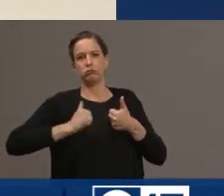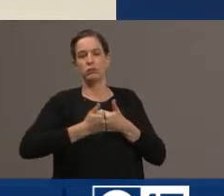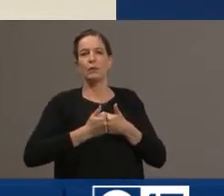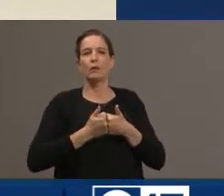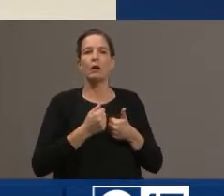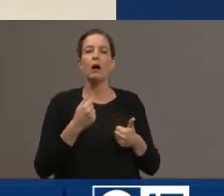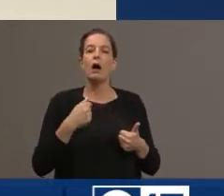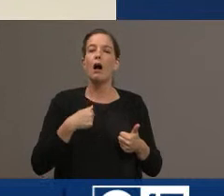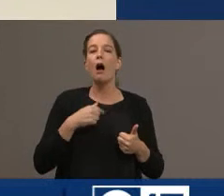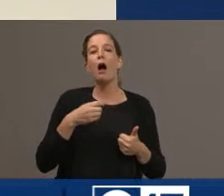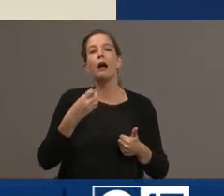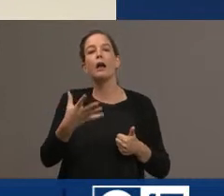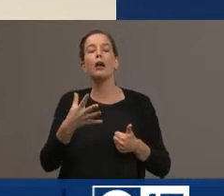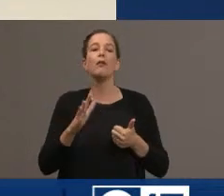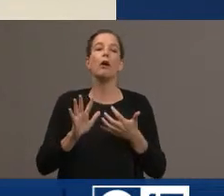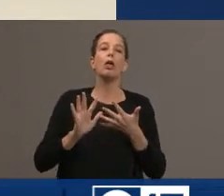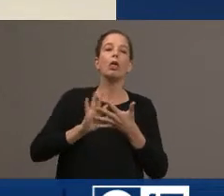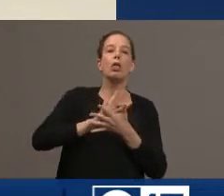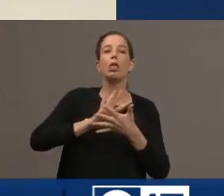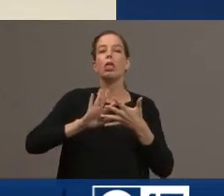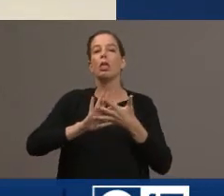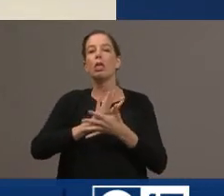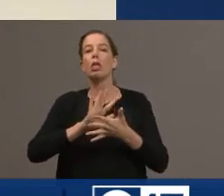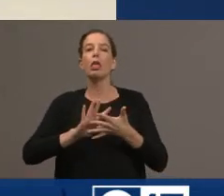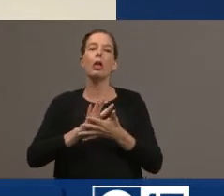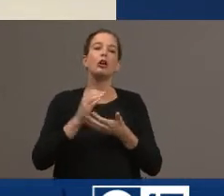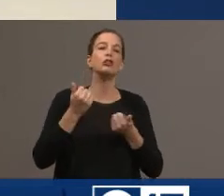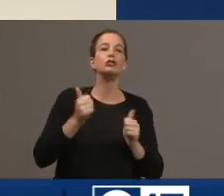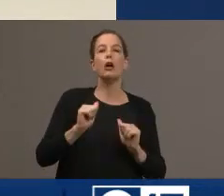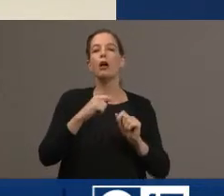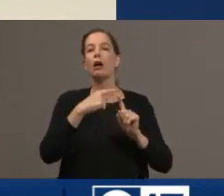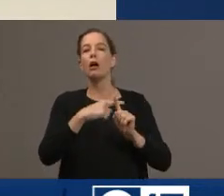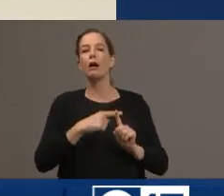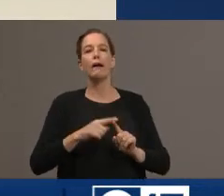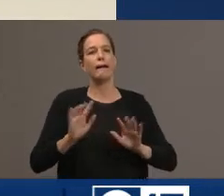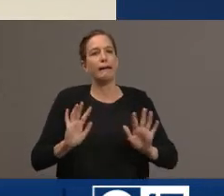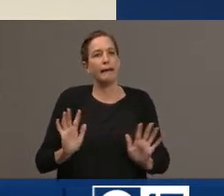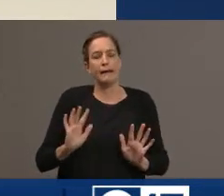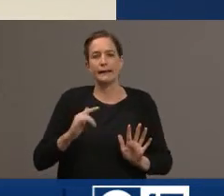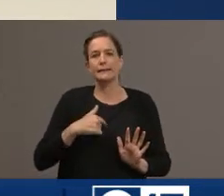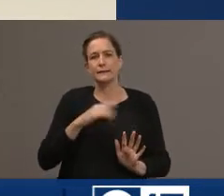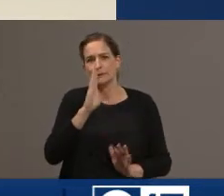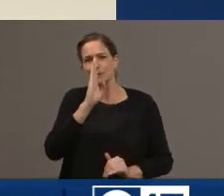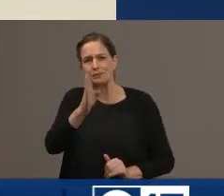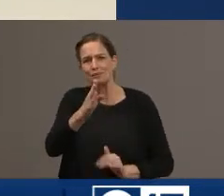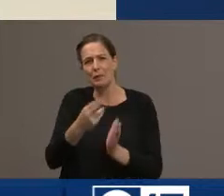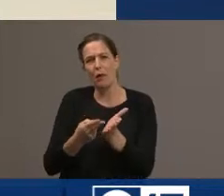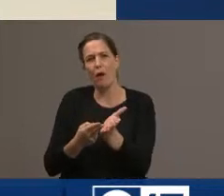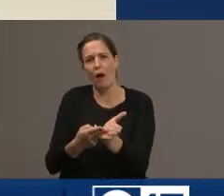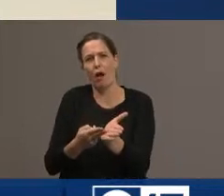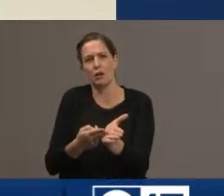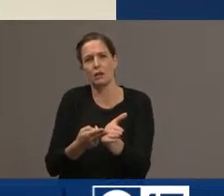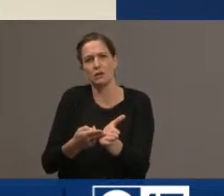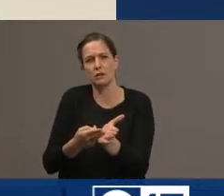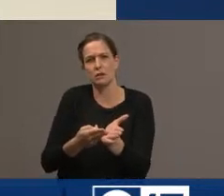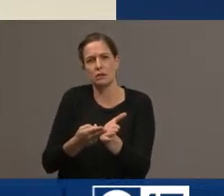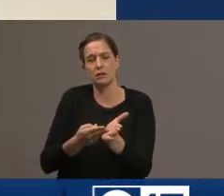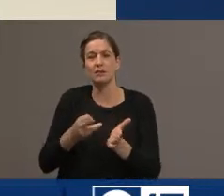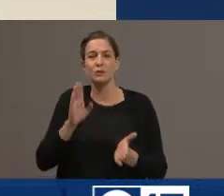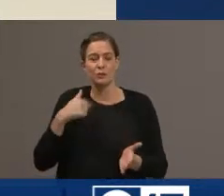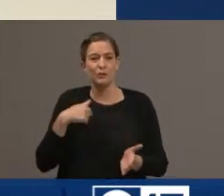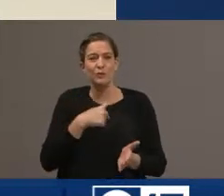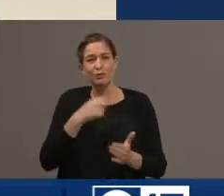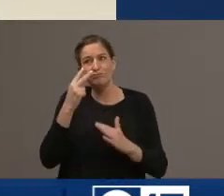sugar-coated expectations. We expect that our numbers will be worse next week and the